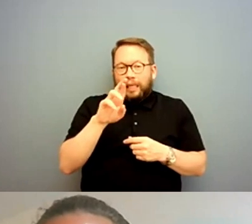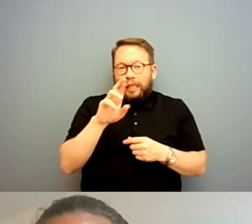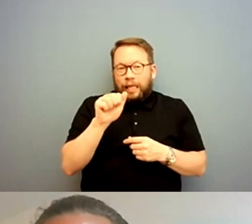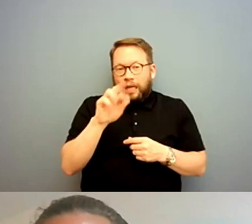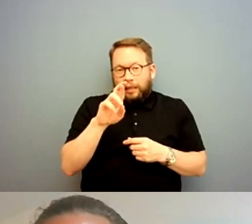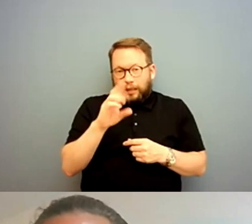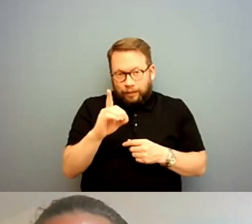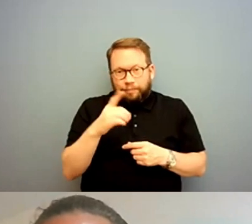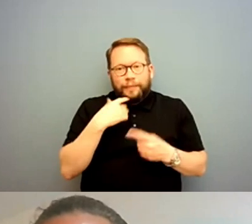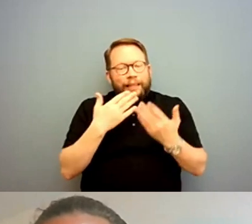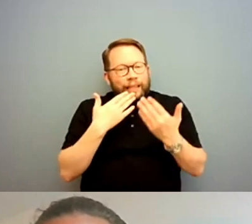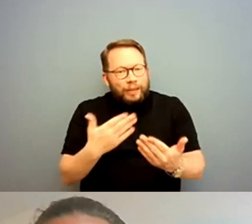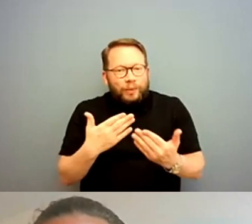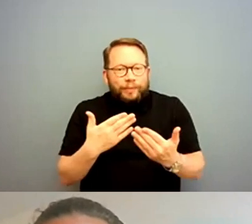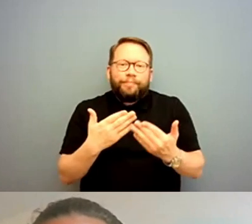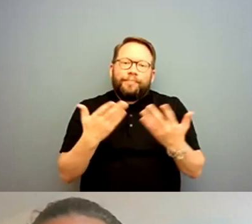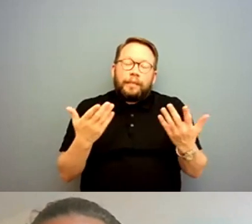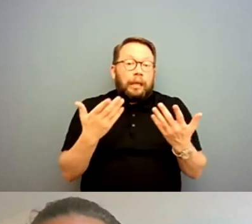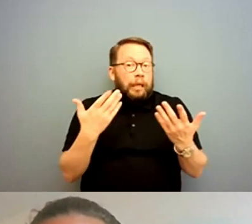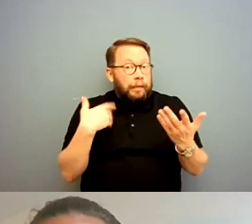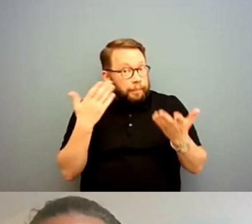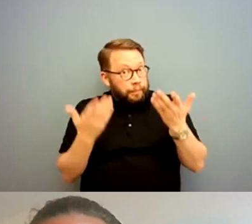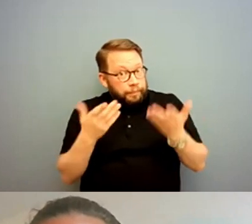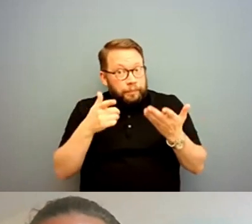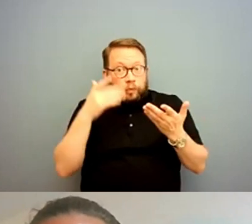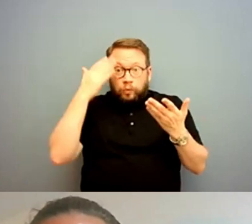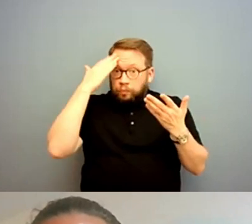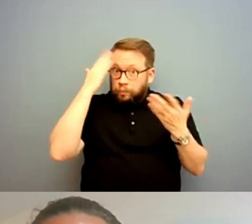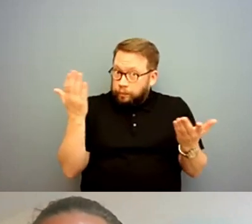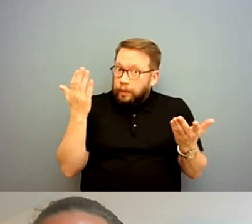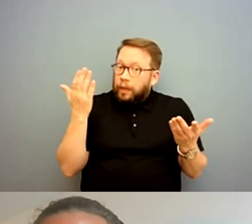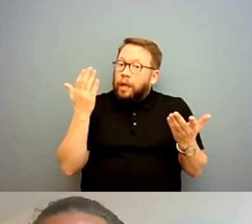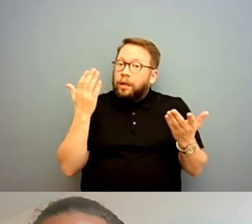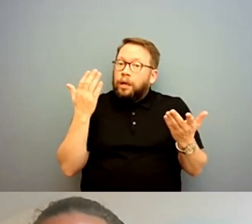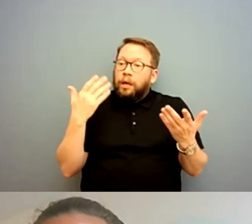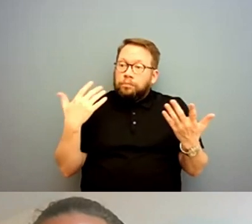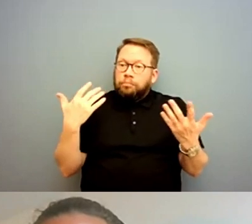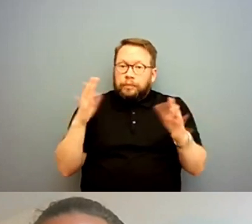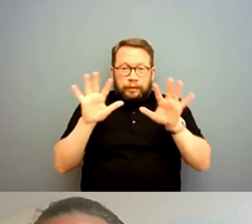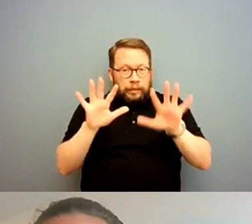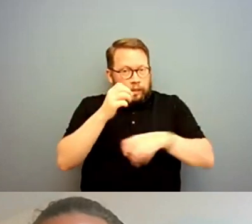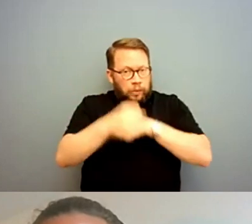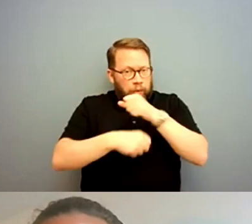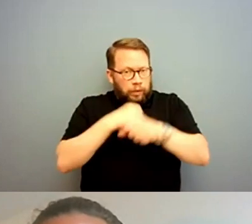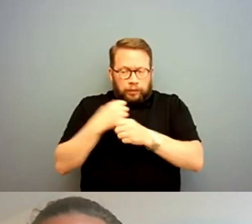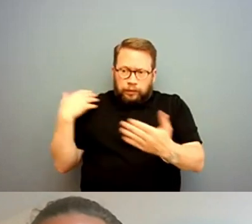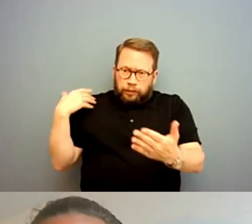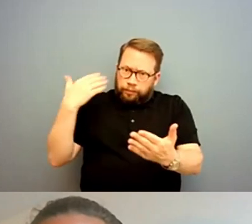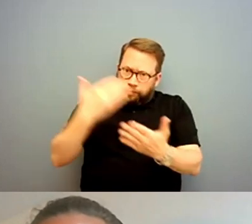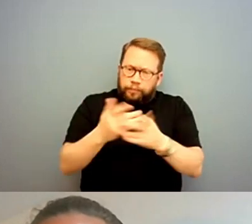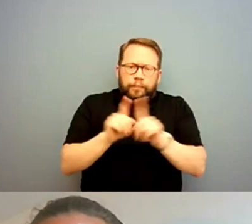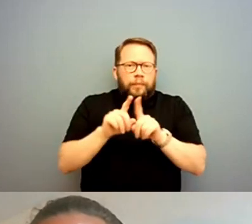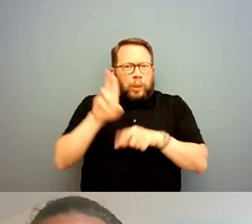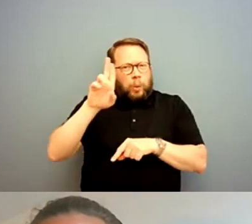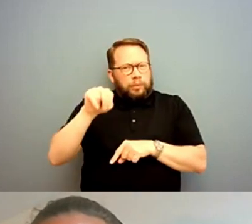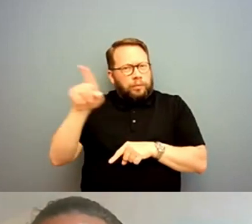so, there is what's called an open-ended process in the UN system for considering